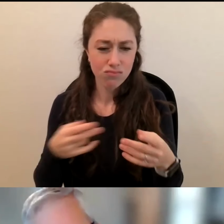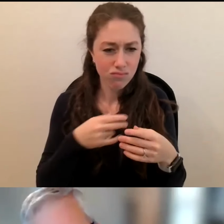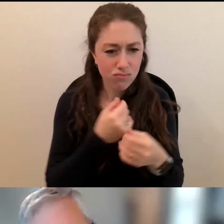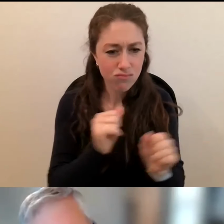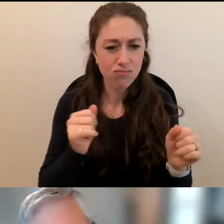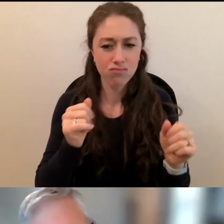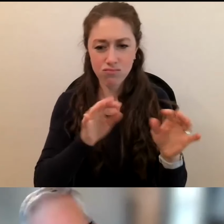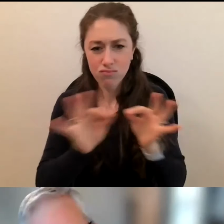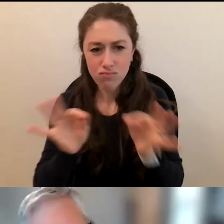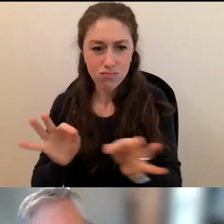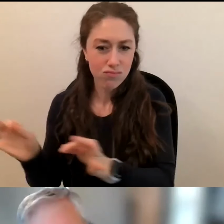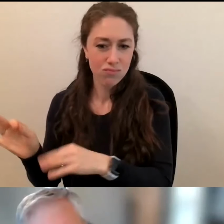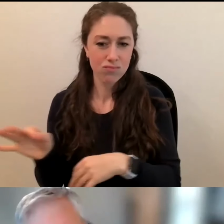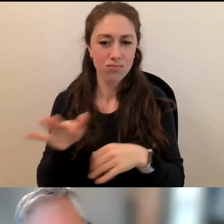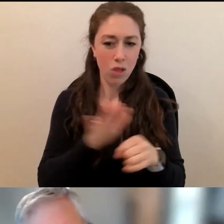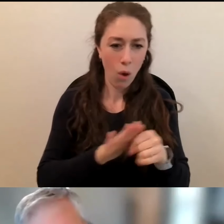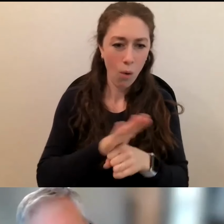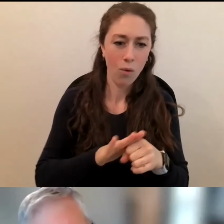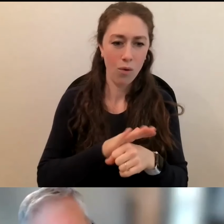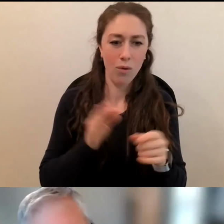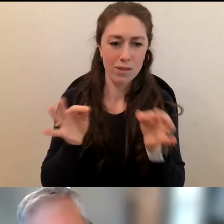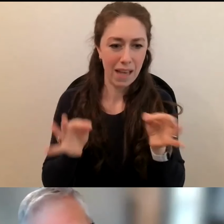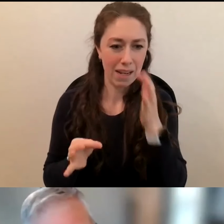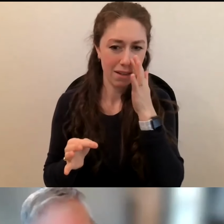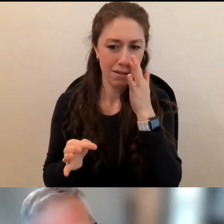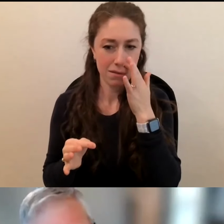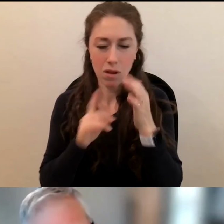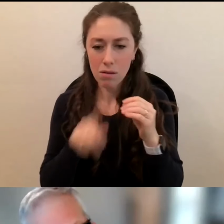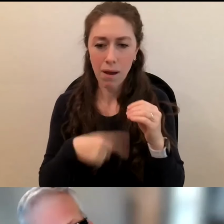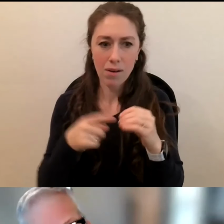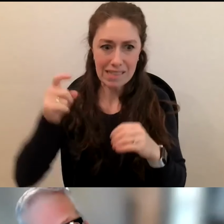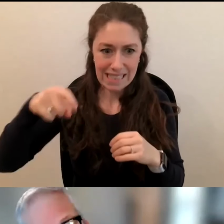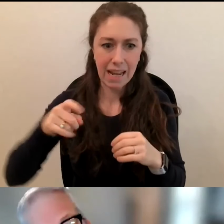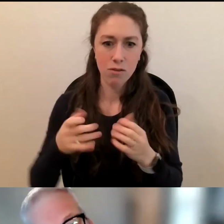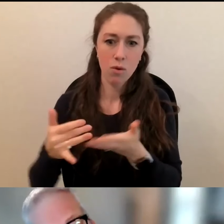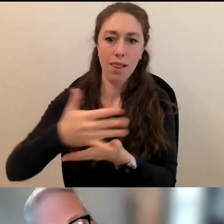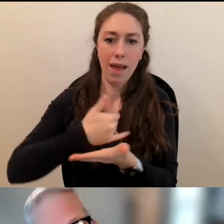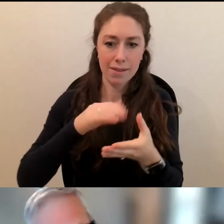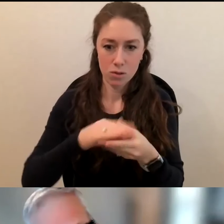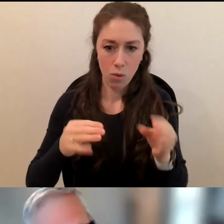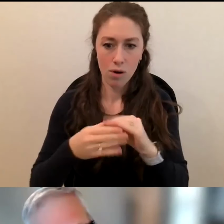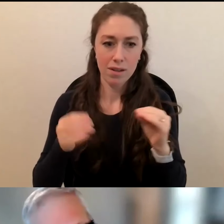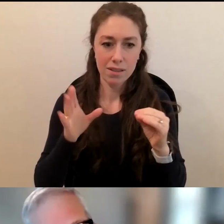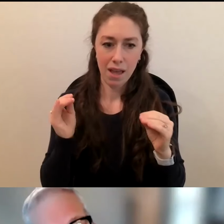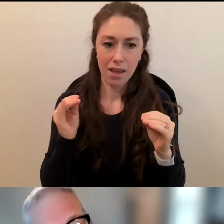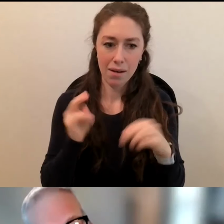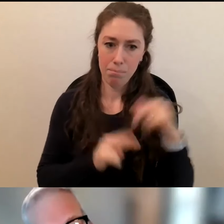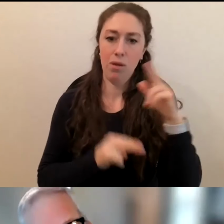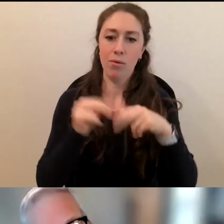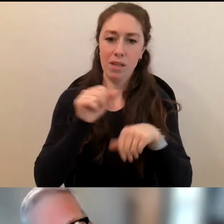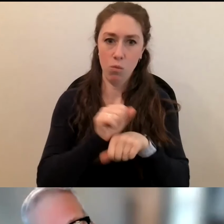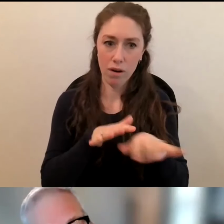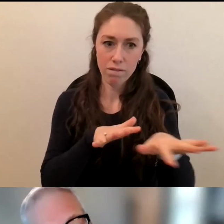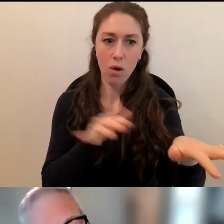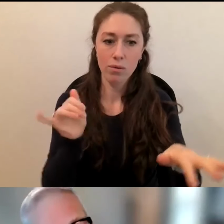speak in local settings to talk about the need for collecting stories, and then also building workflows to be able to have